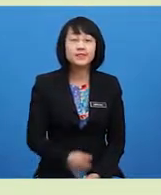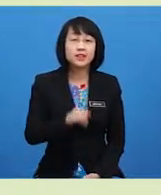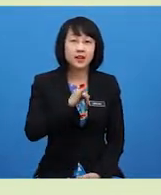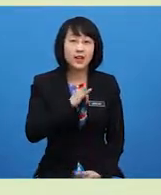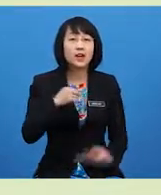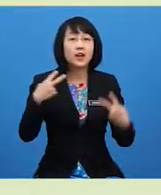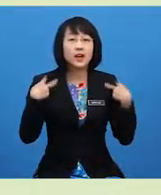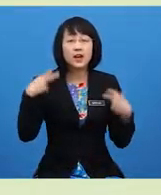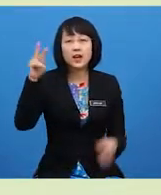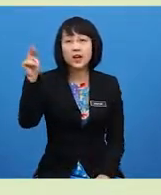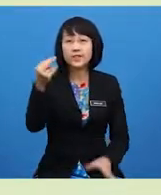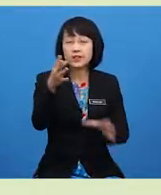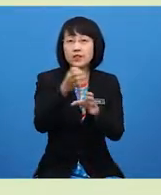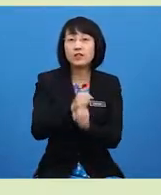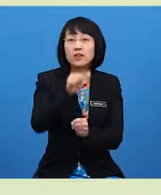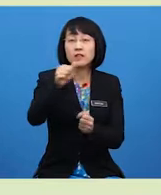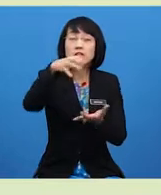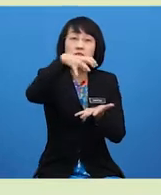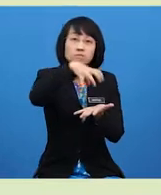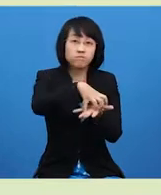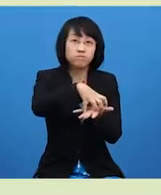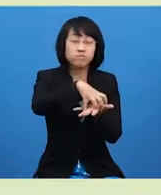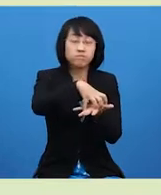I haven't got a cake.